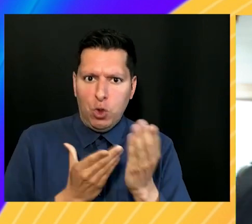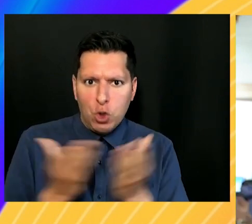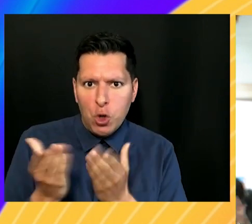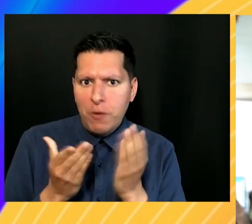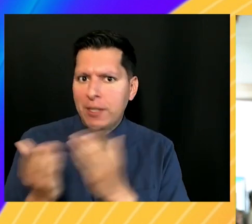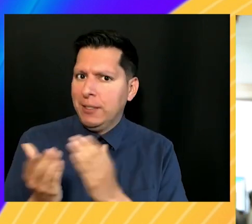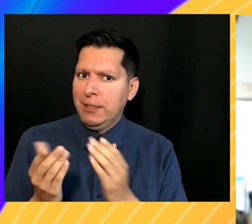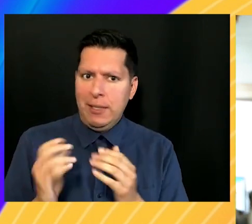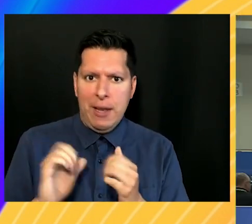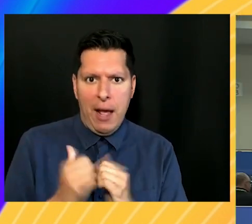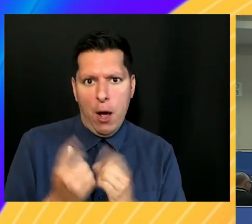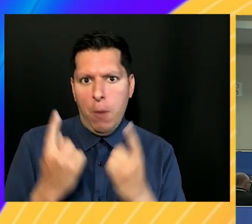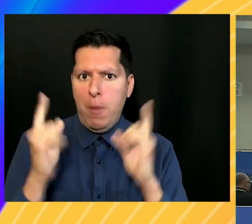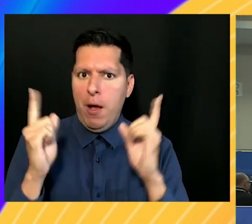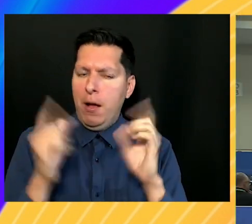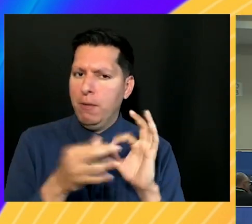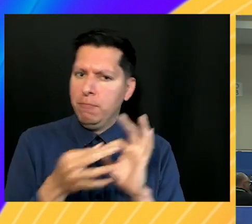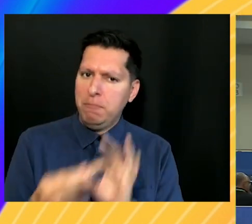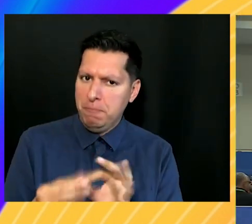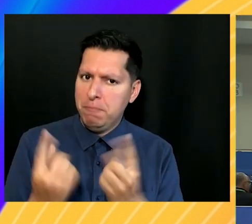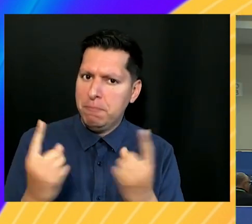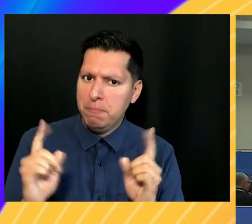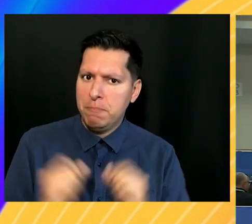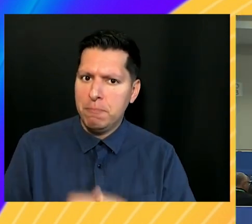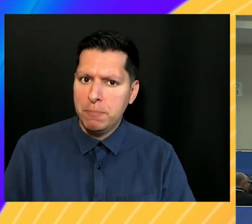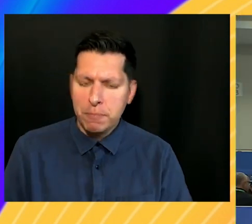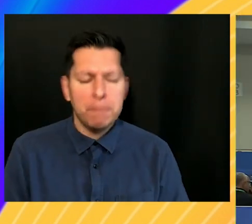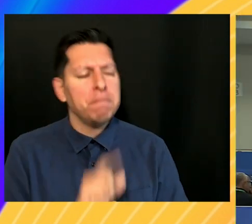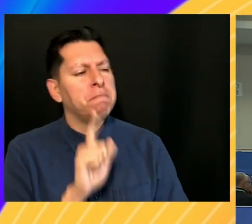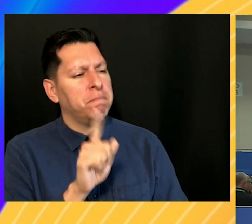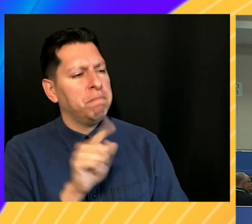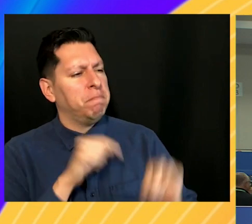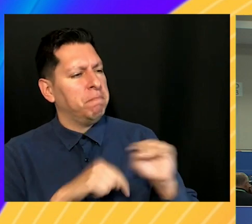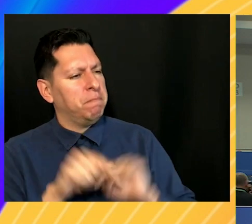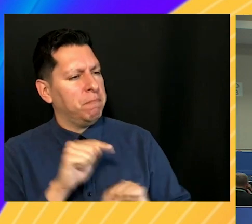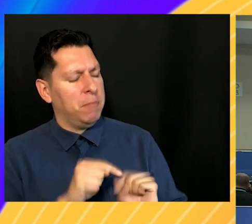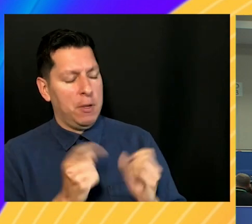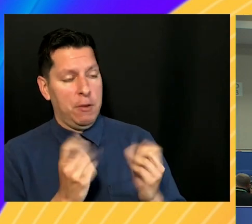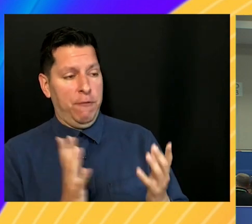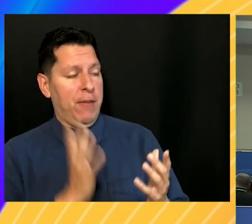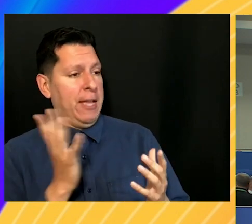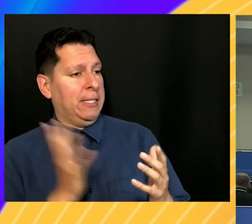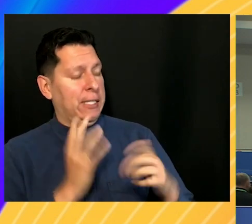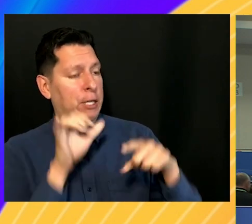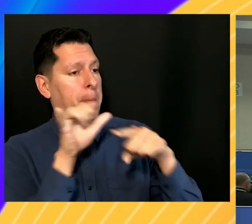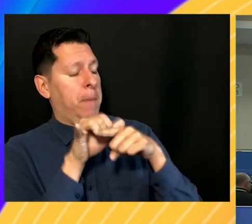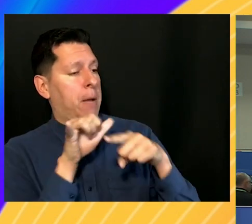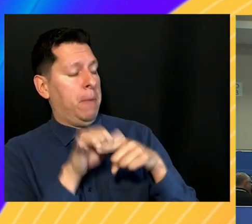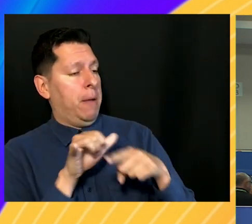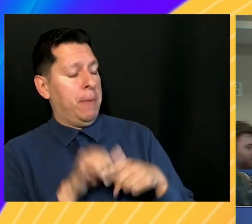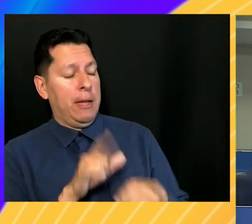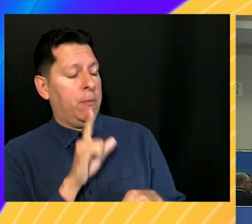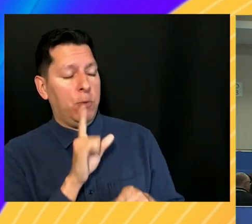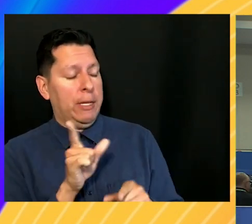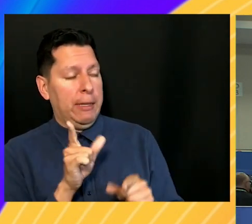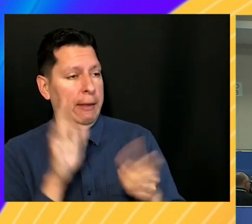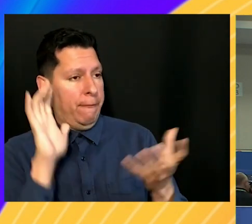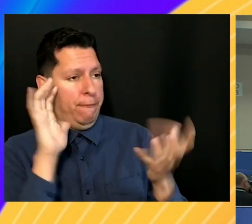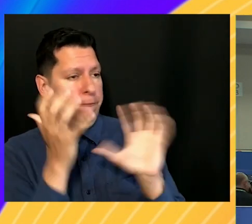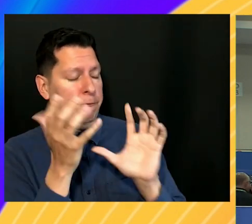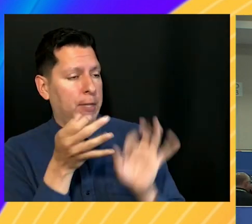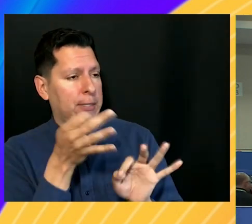we can do this with open data. So Absolutely. I want to take a step back real quick because you use a lot of very fancy words, and I'm a pretty simple person, but what